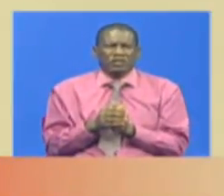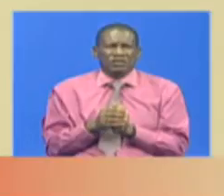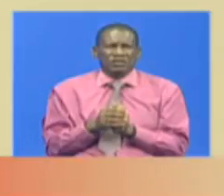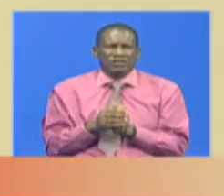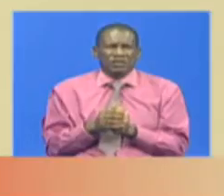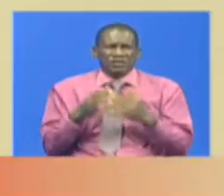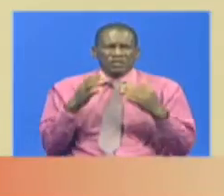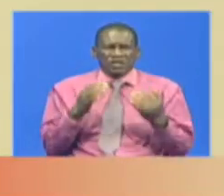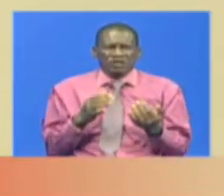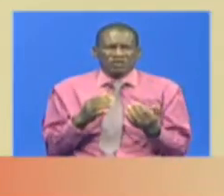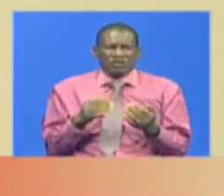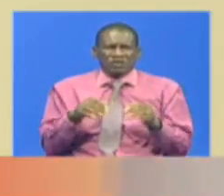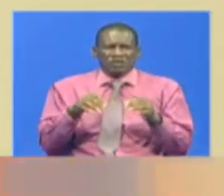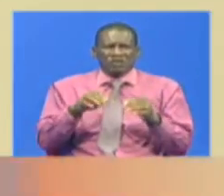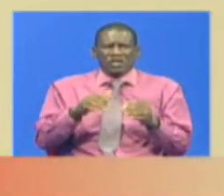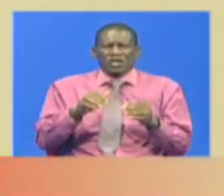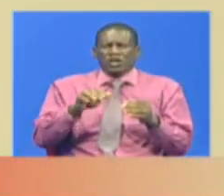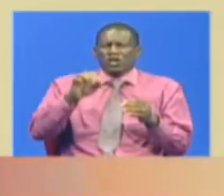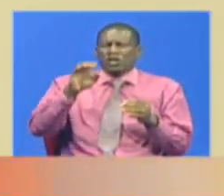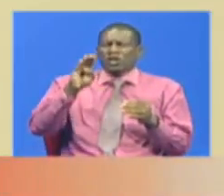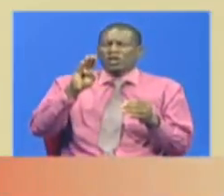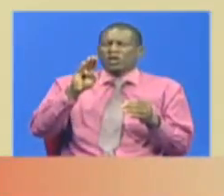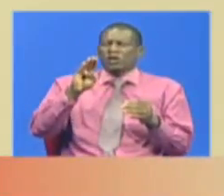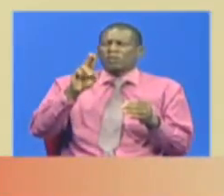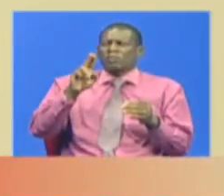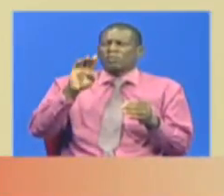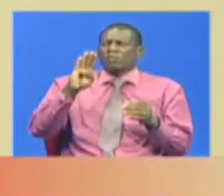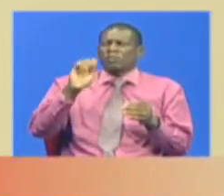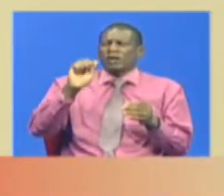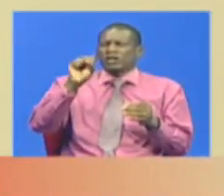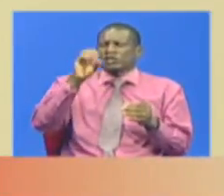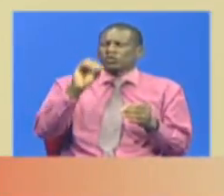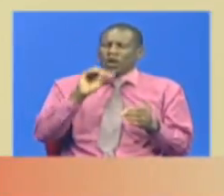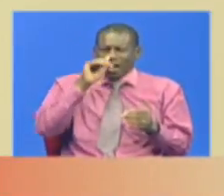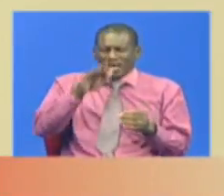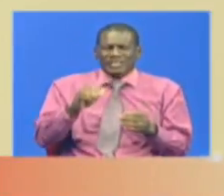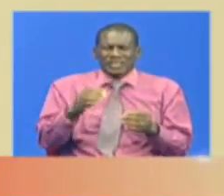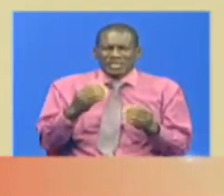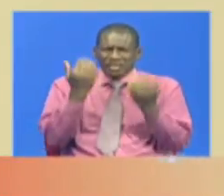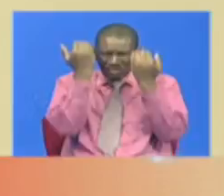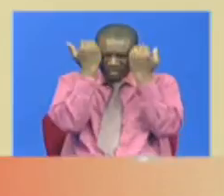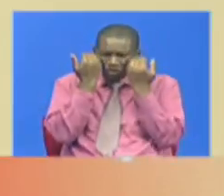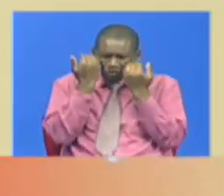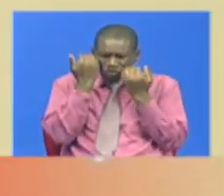Mr. Kubasu urged this honorable court to find